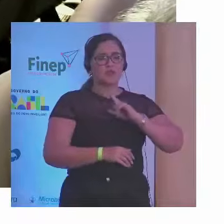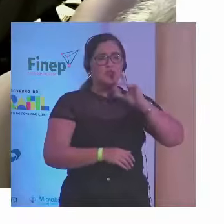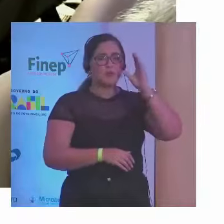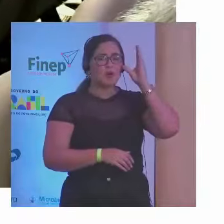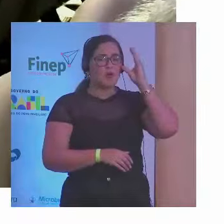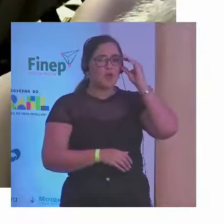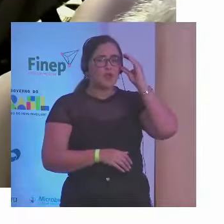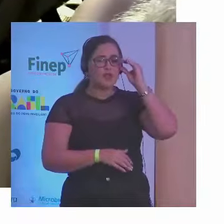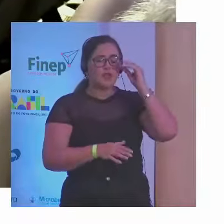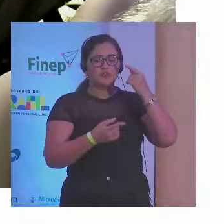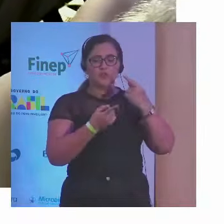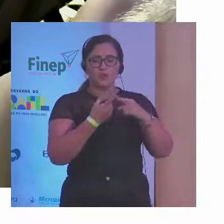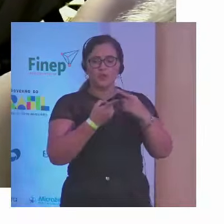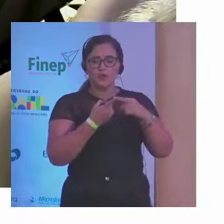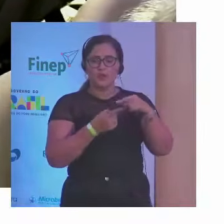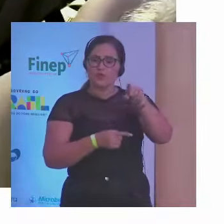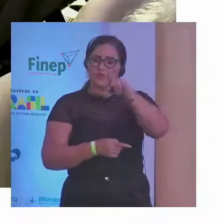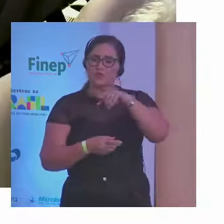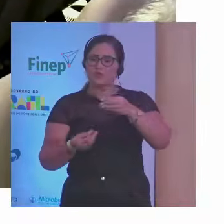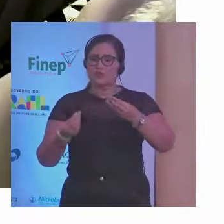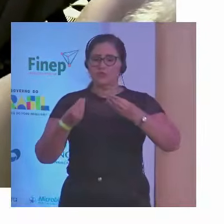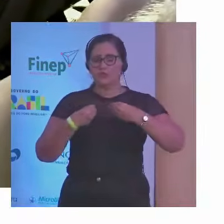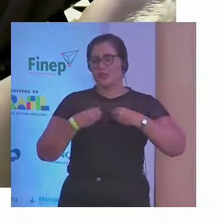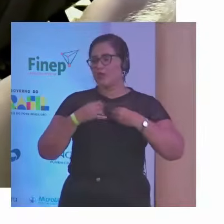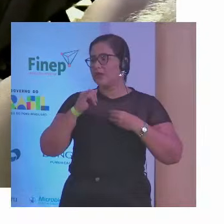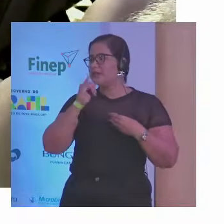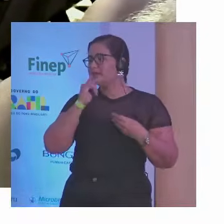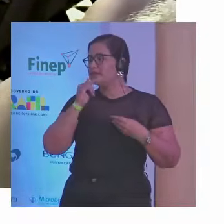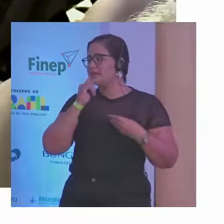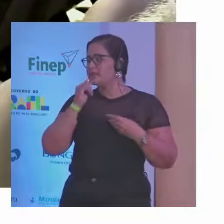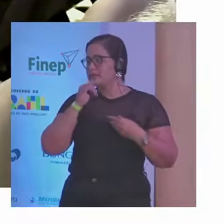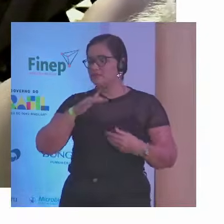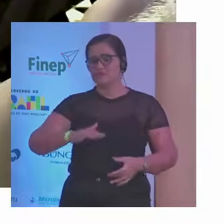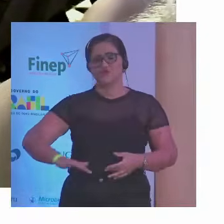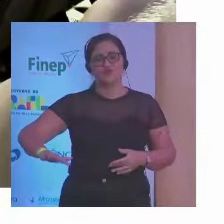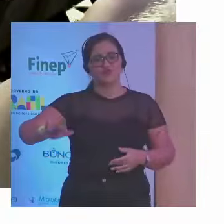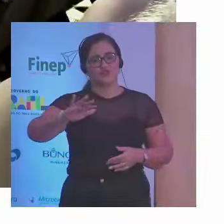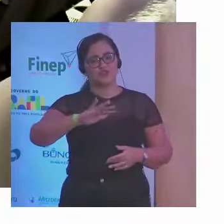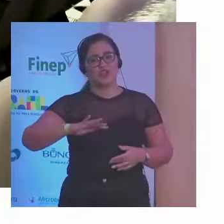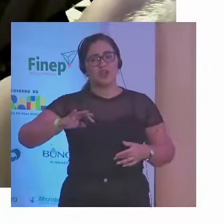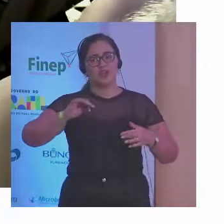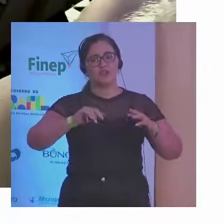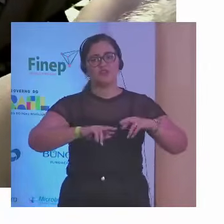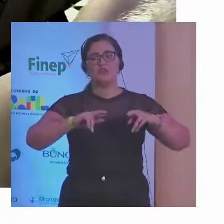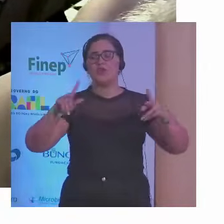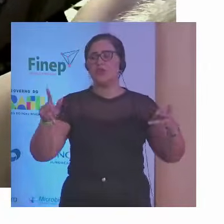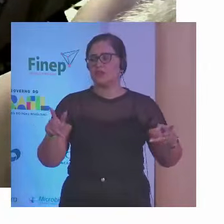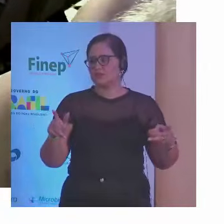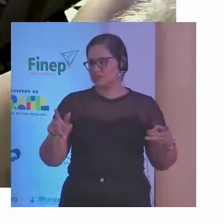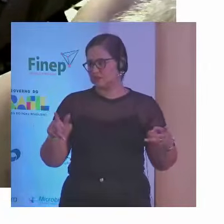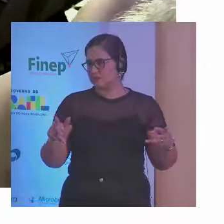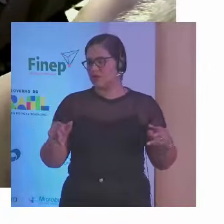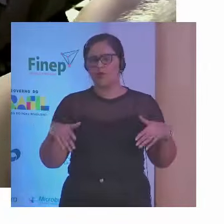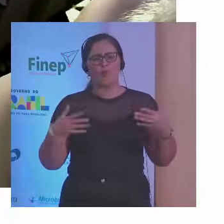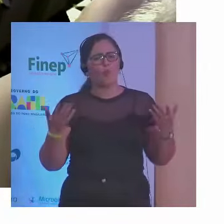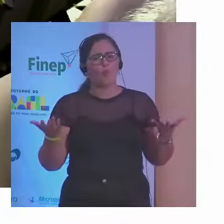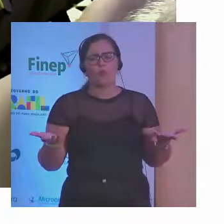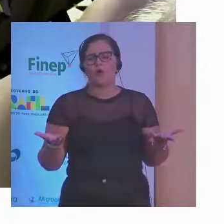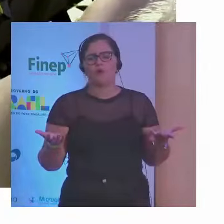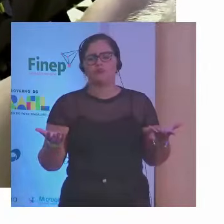us examples of different areas. How large is the research group